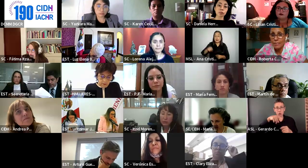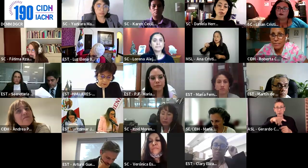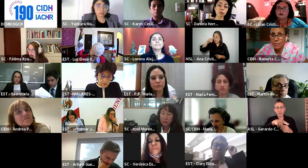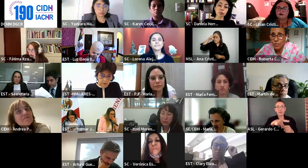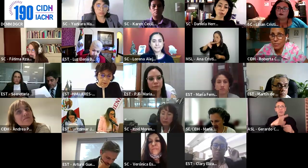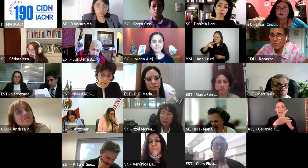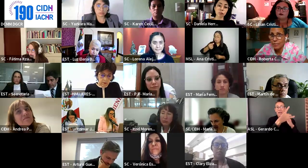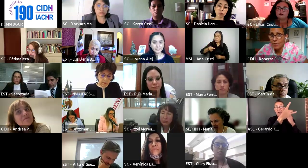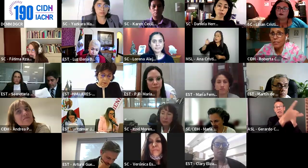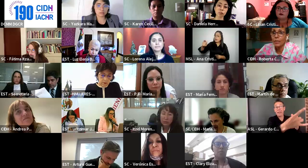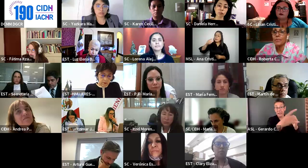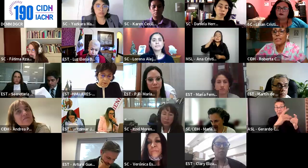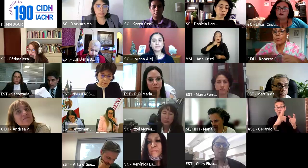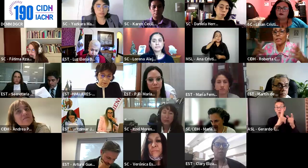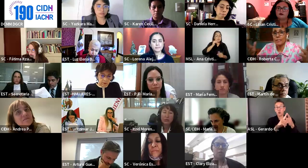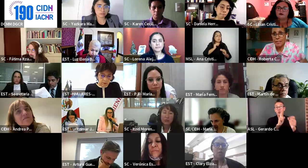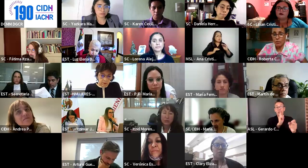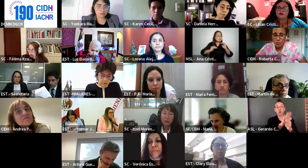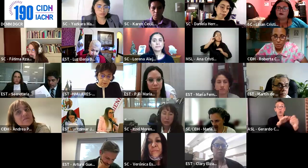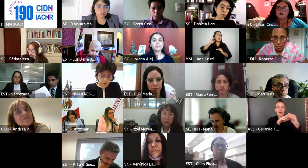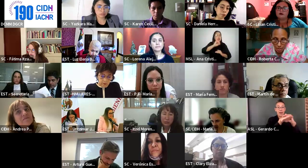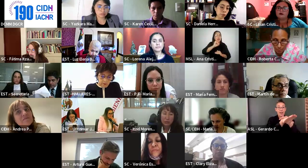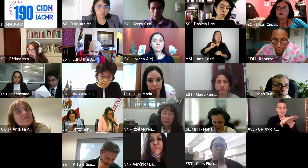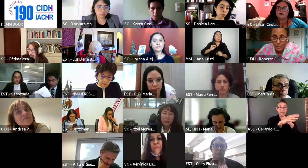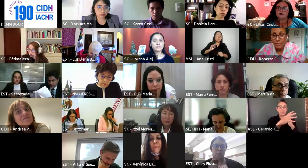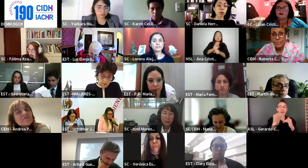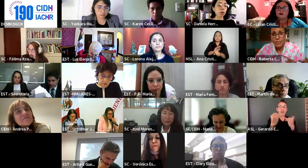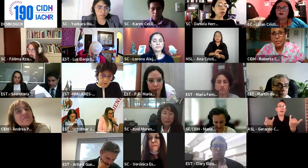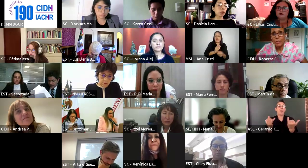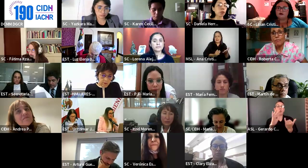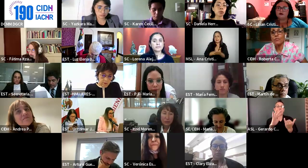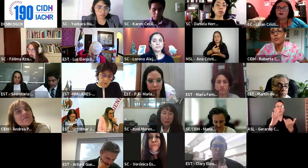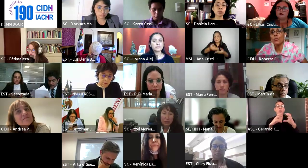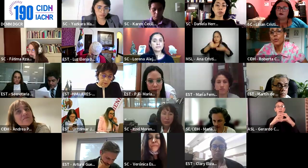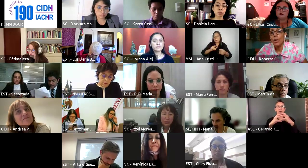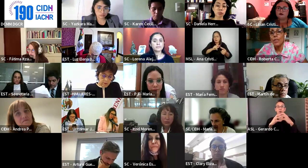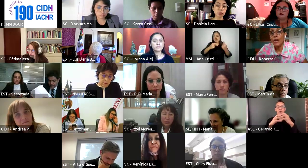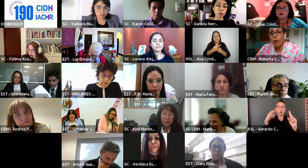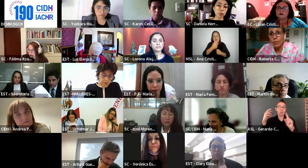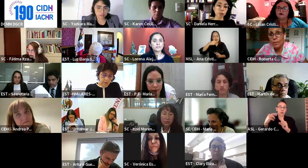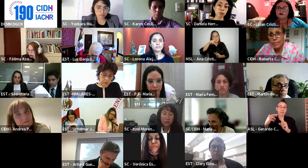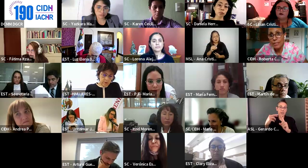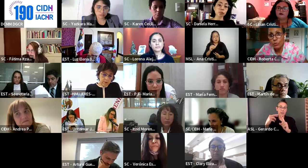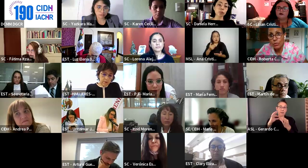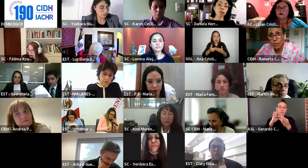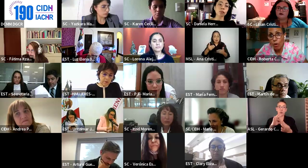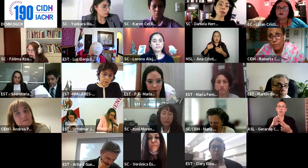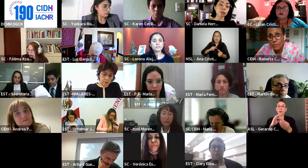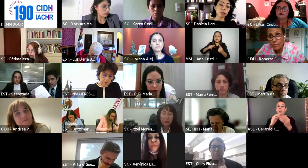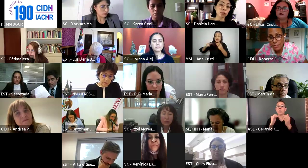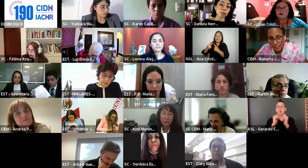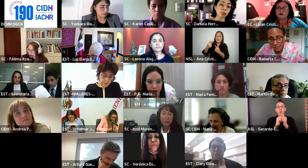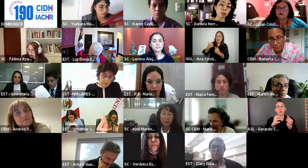to ensure access to justice. And definitely we've seen our intersectional perspective, at least certainly in reference to the accountability of